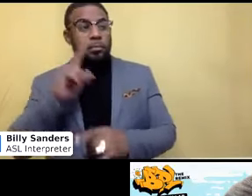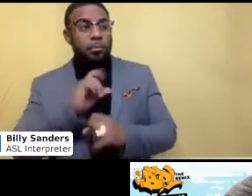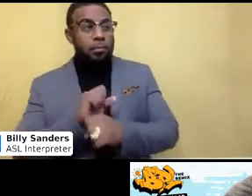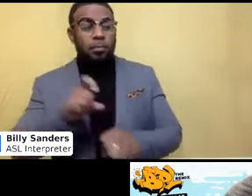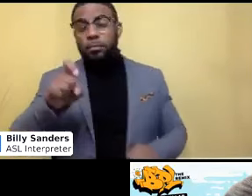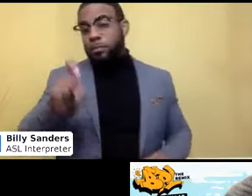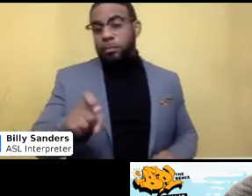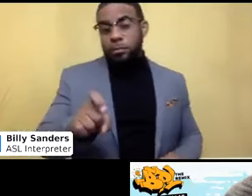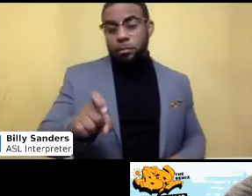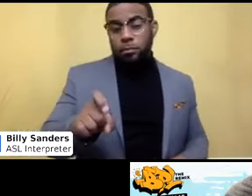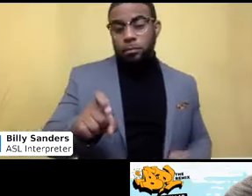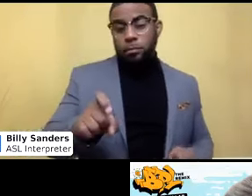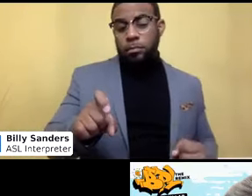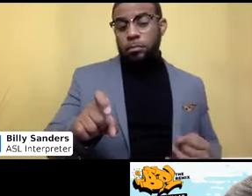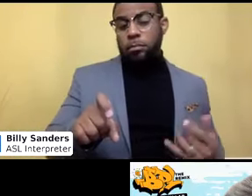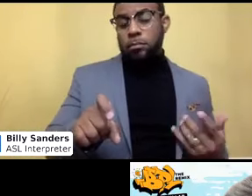to